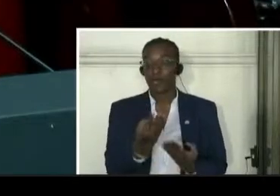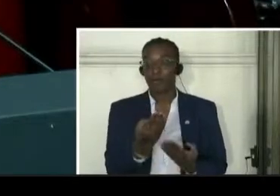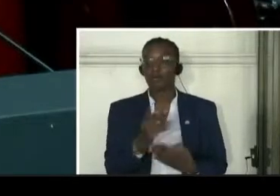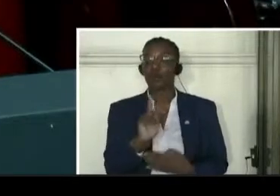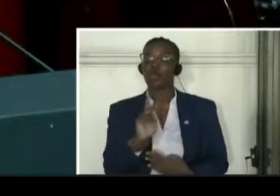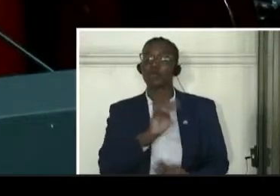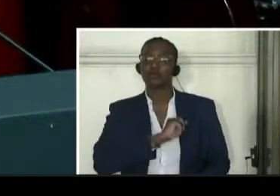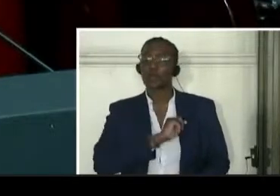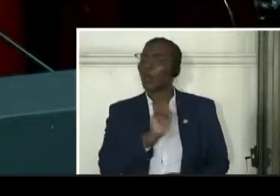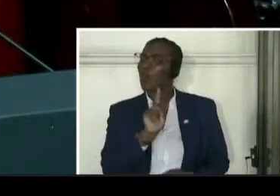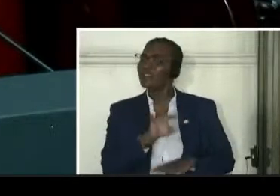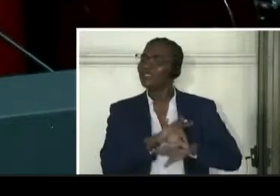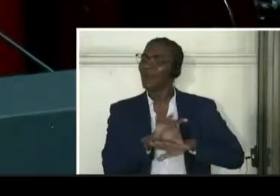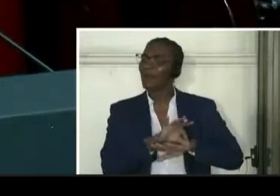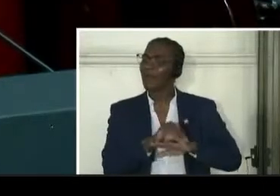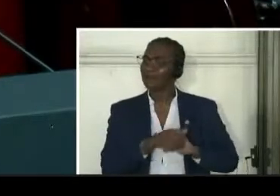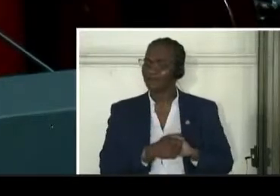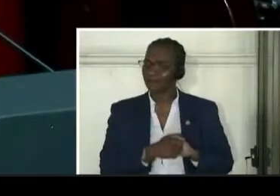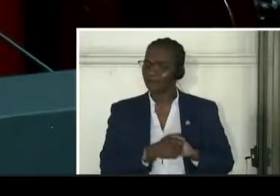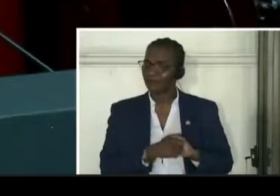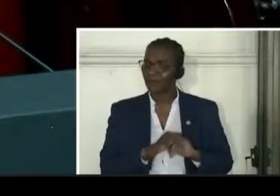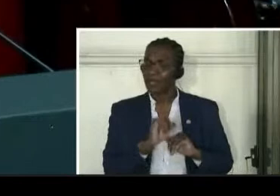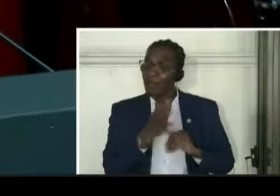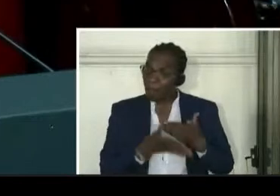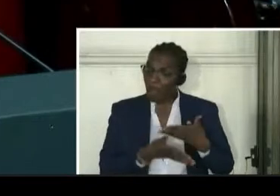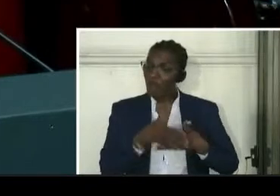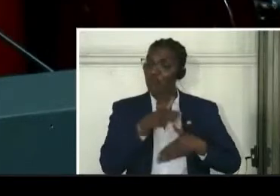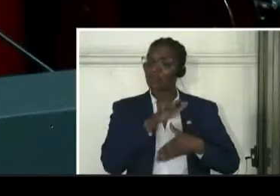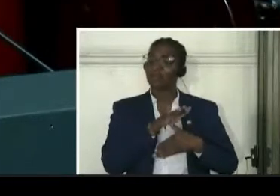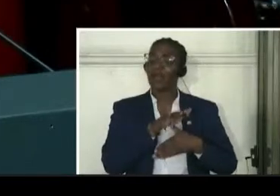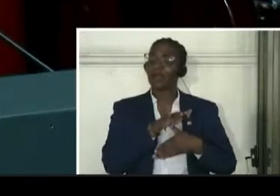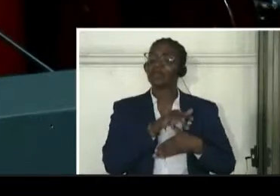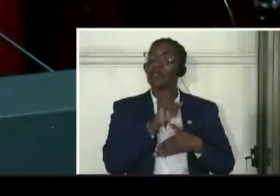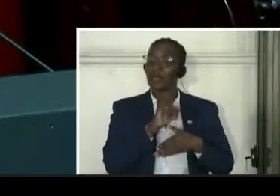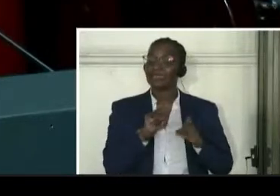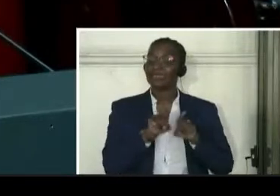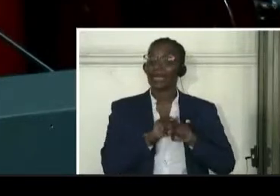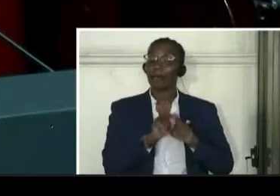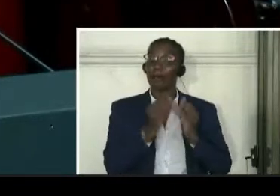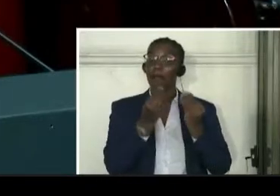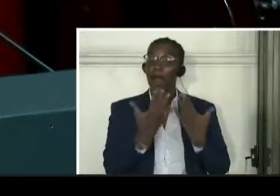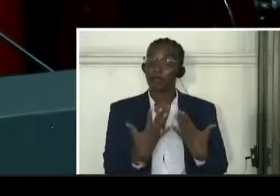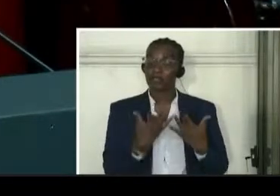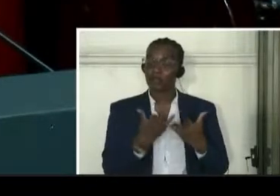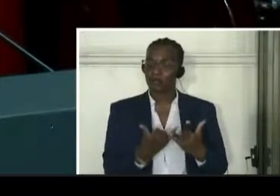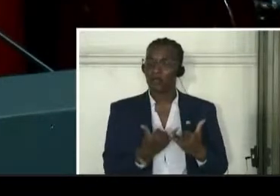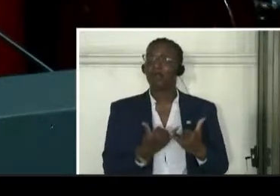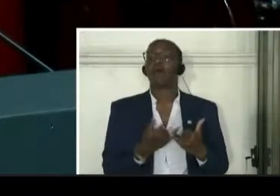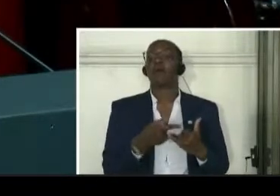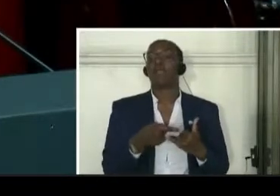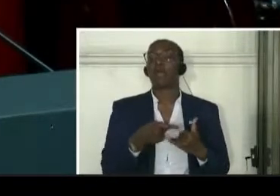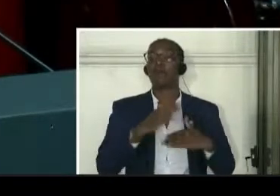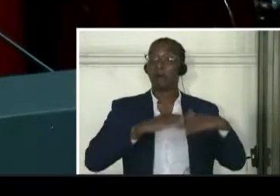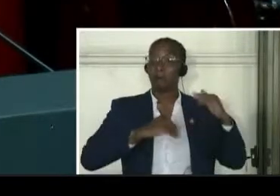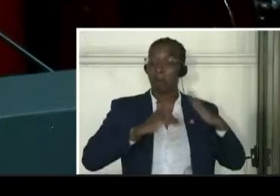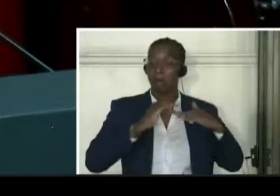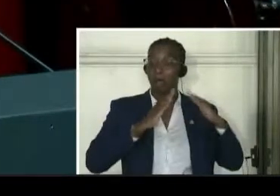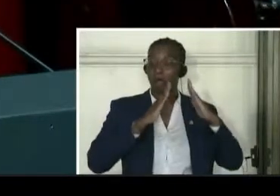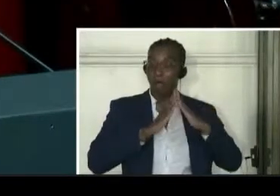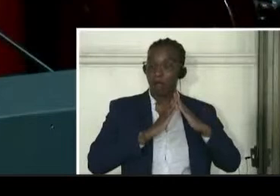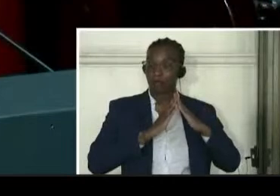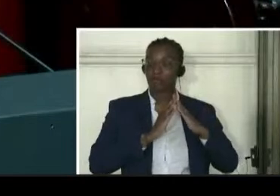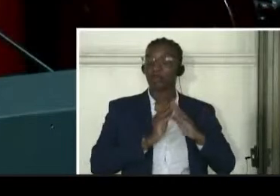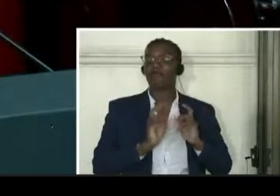what is the plan? Reprioritizing our already tight budget would stall the delivery of houses even